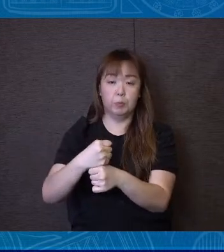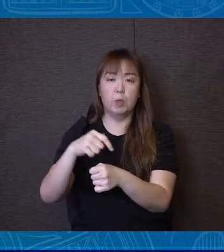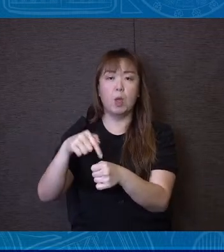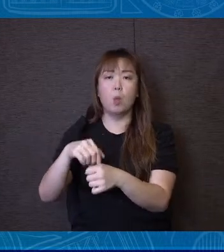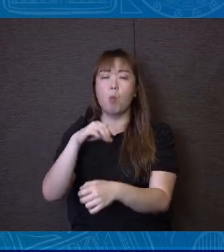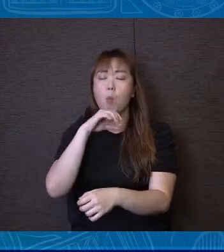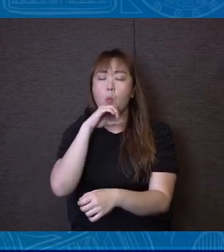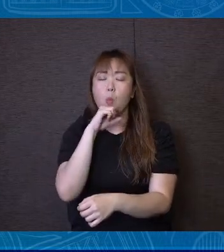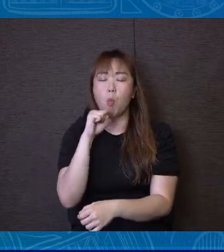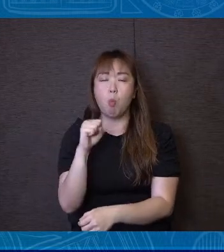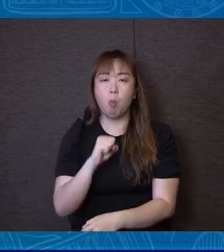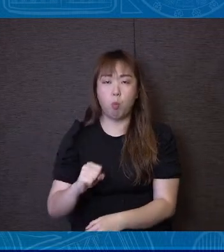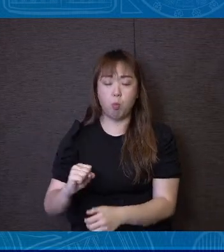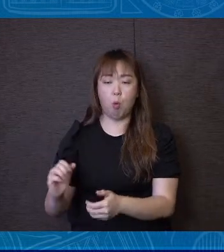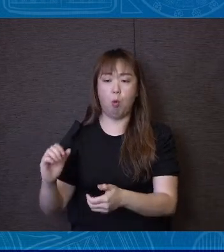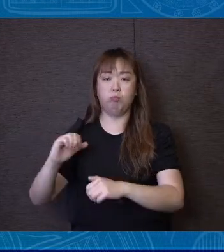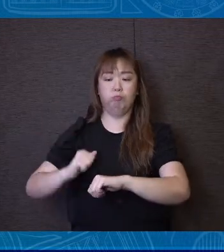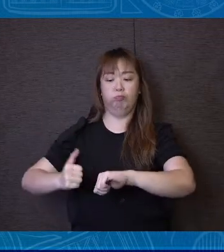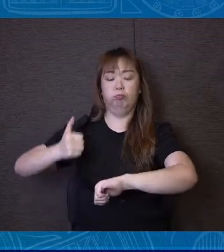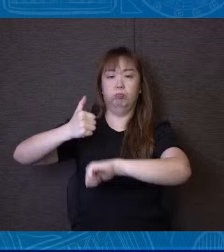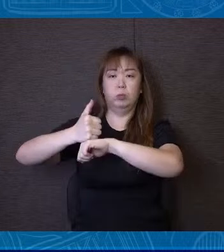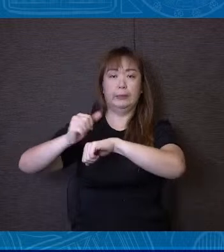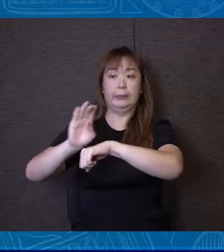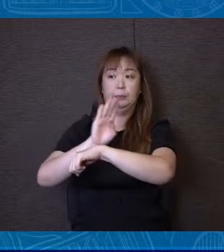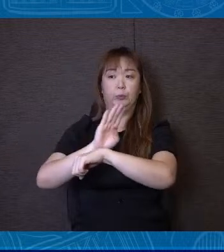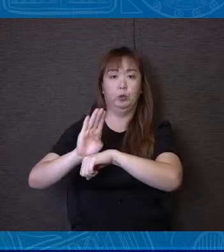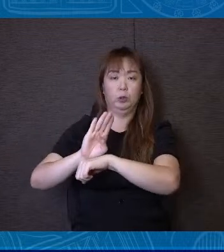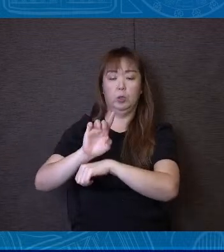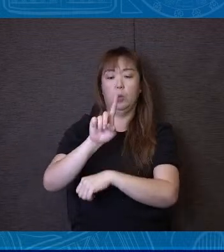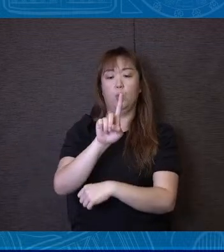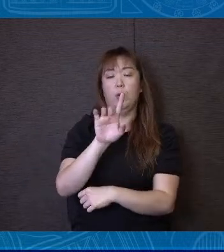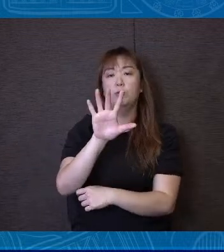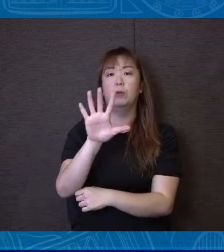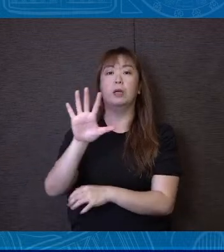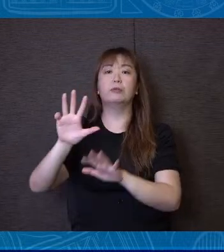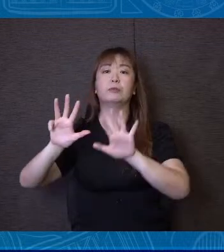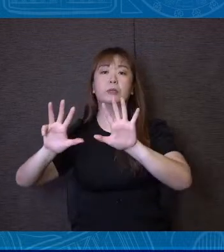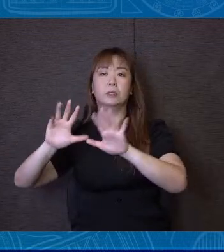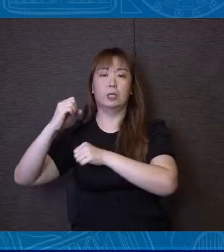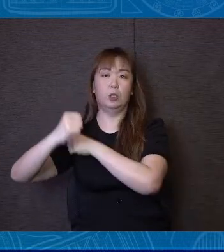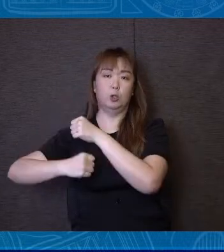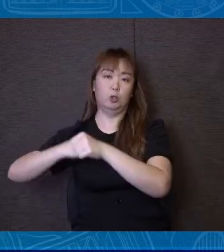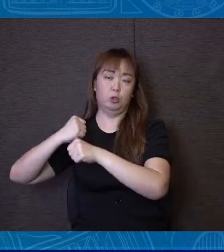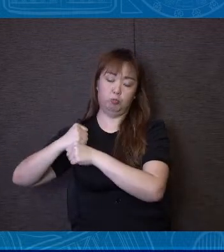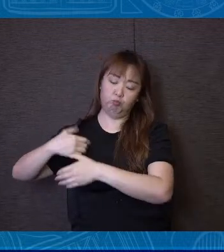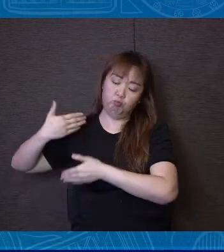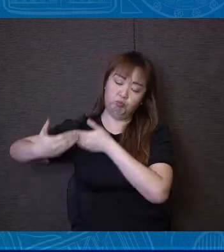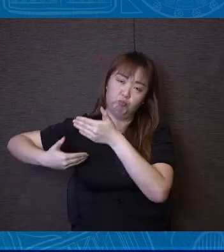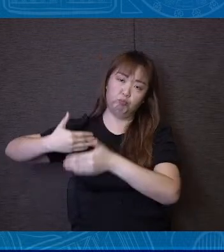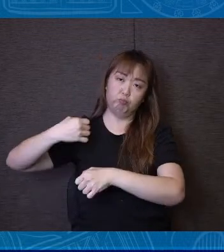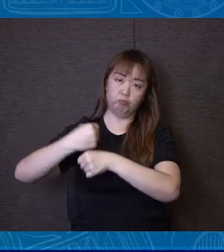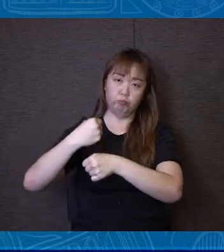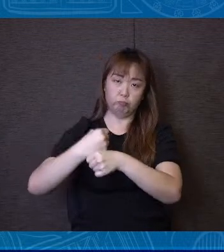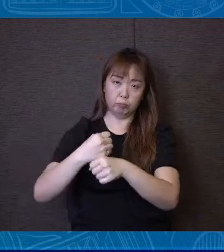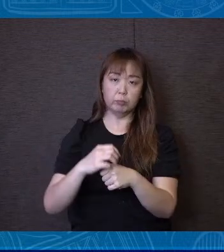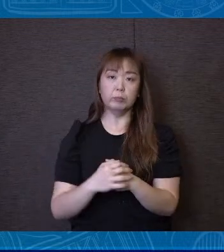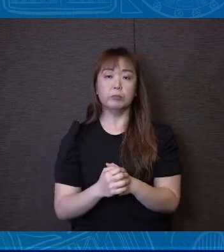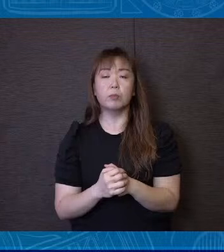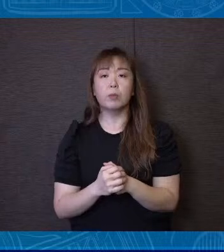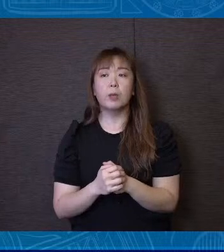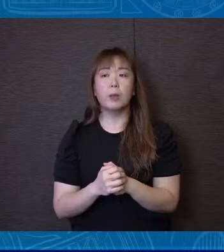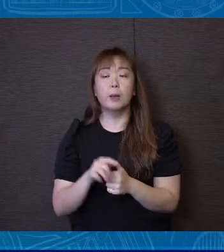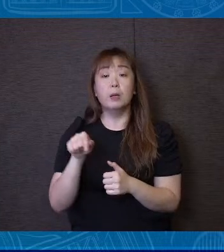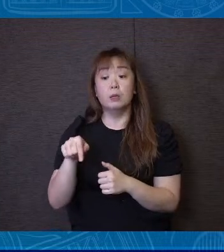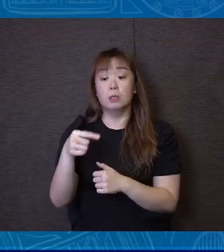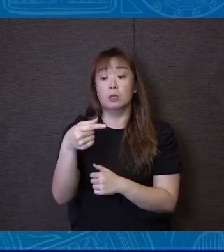oldest UN agency, that specialized agency, with a history of 159 years. the one unique other thing is that